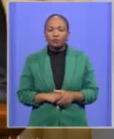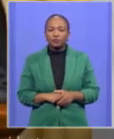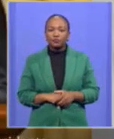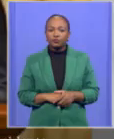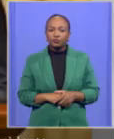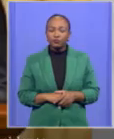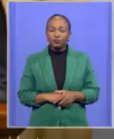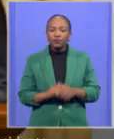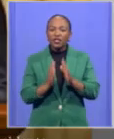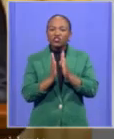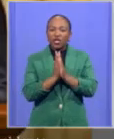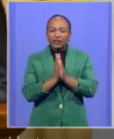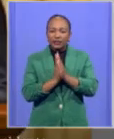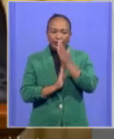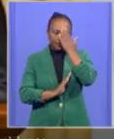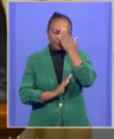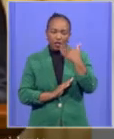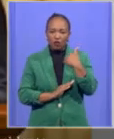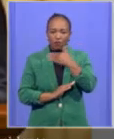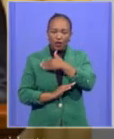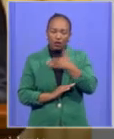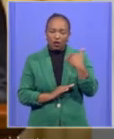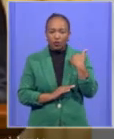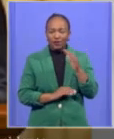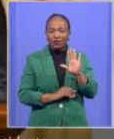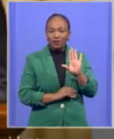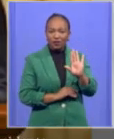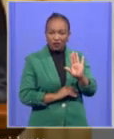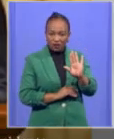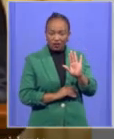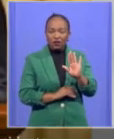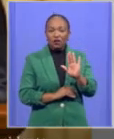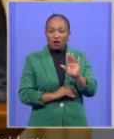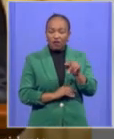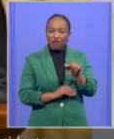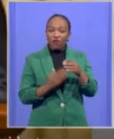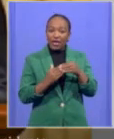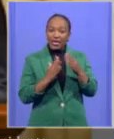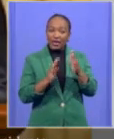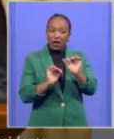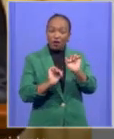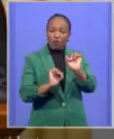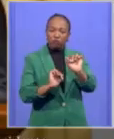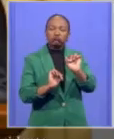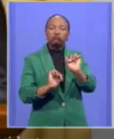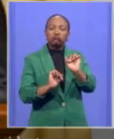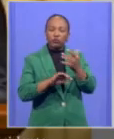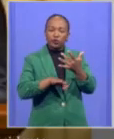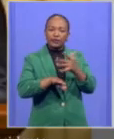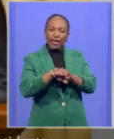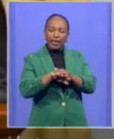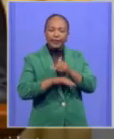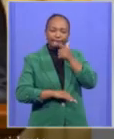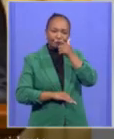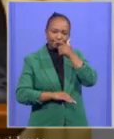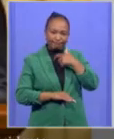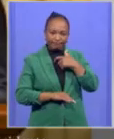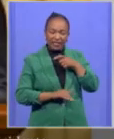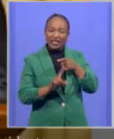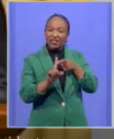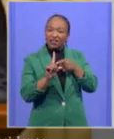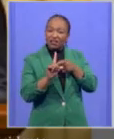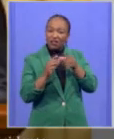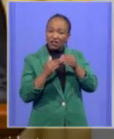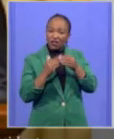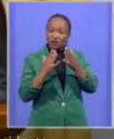all faiths are saddened today by the passing of a spiritual leader who sought to unite humanity and wished